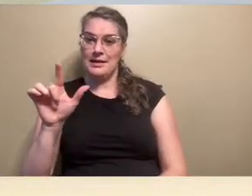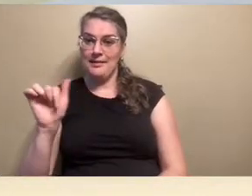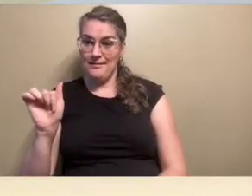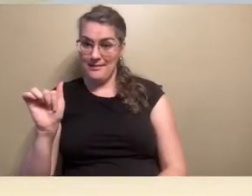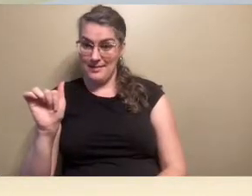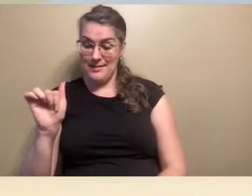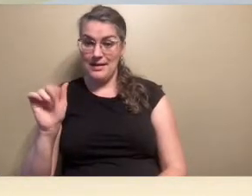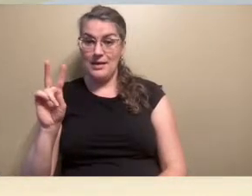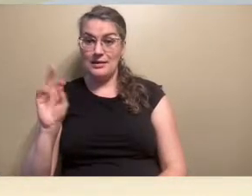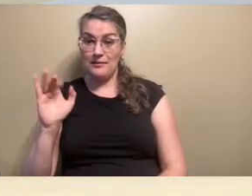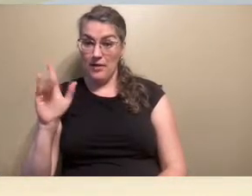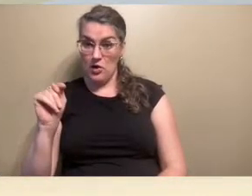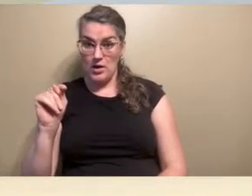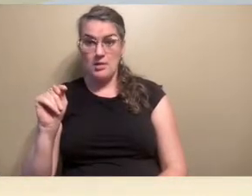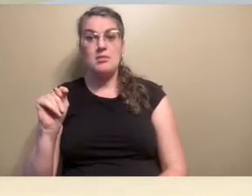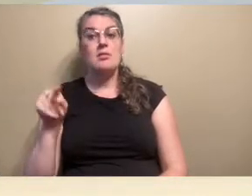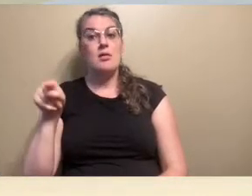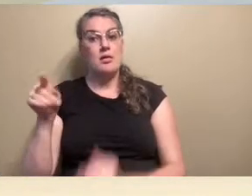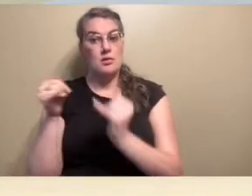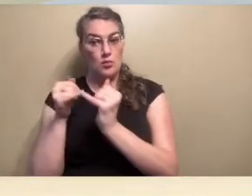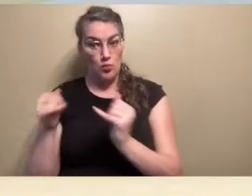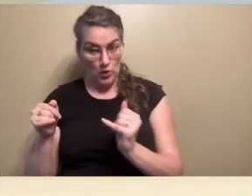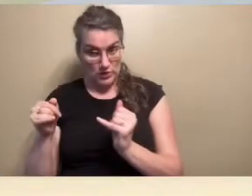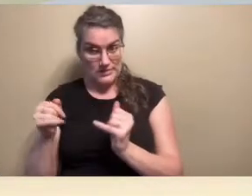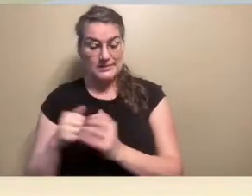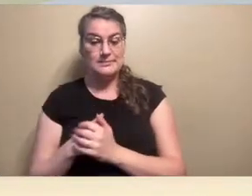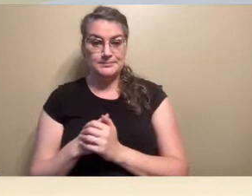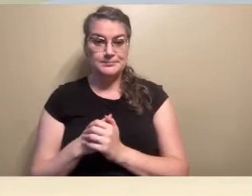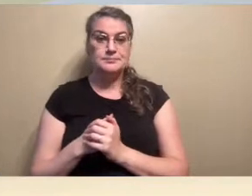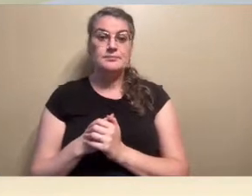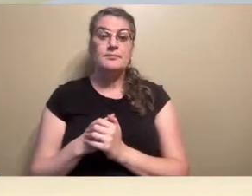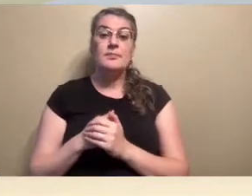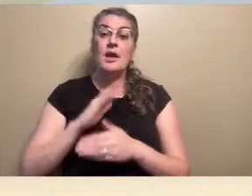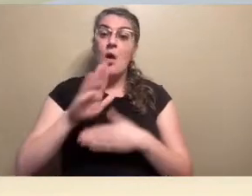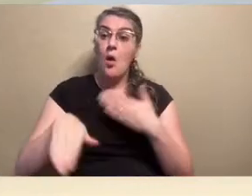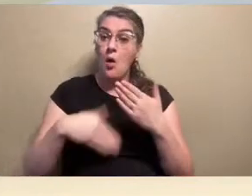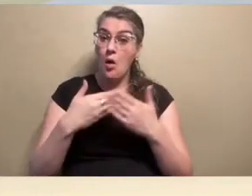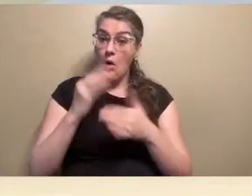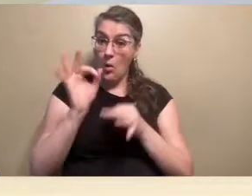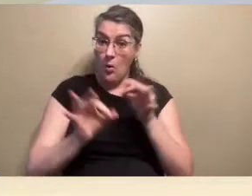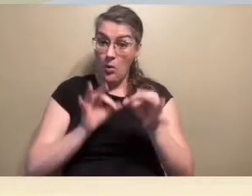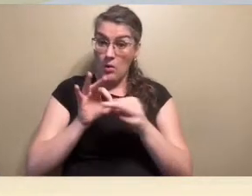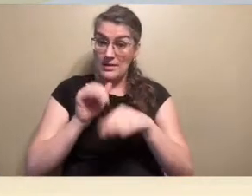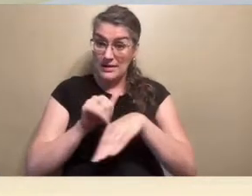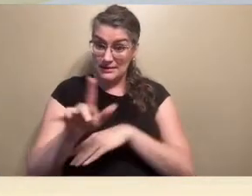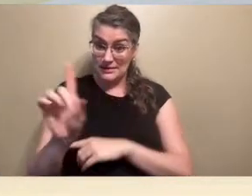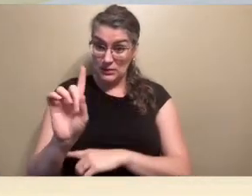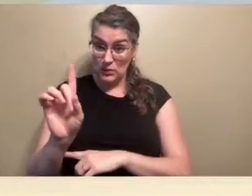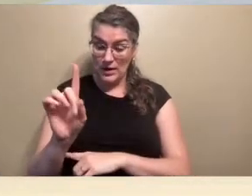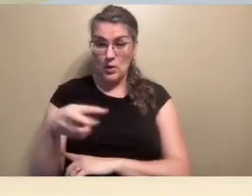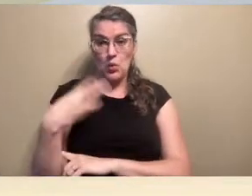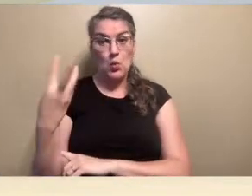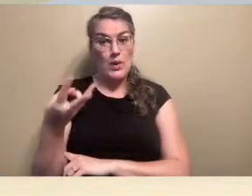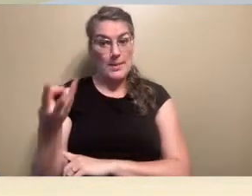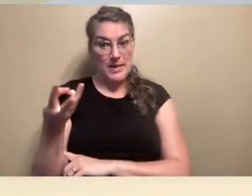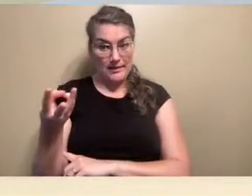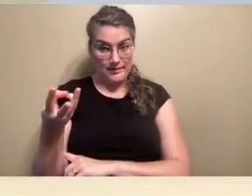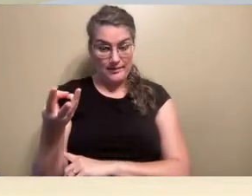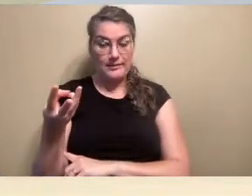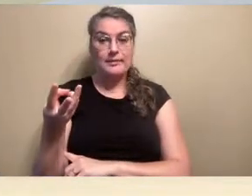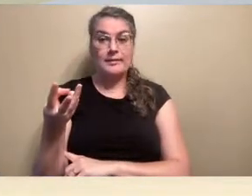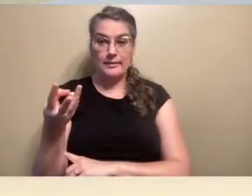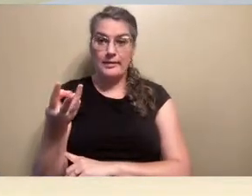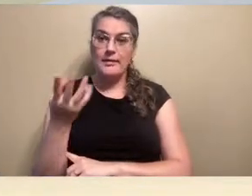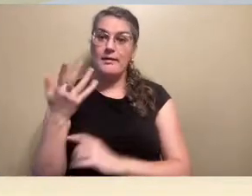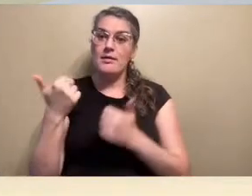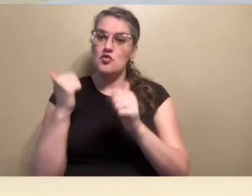Delta variant. All our positive swabs do go to the National Microbiology Lab in Winnipeg for genetic sequencing to determine the